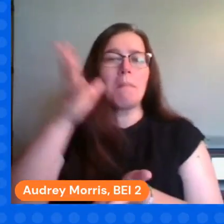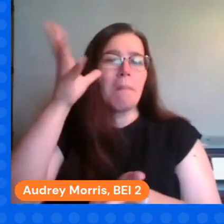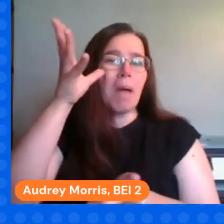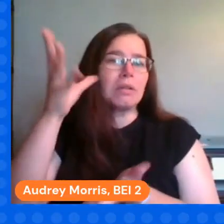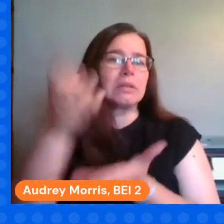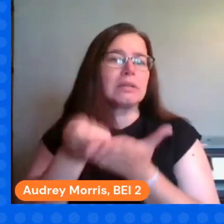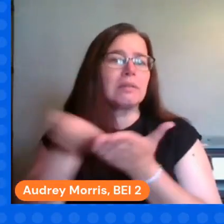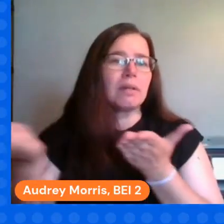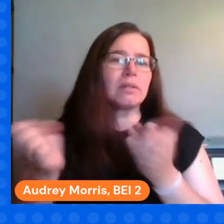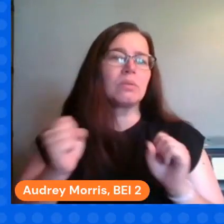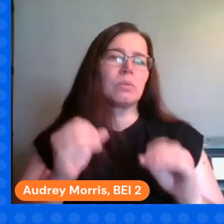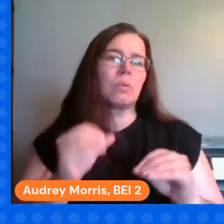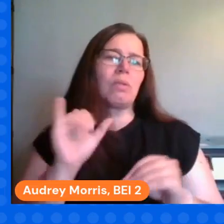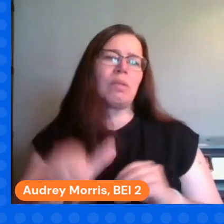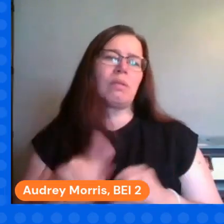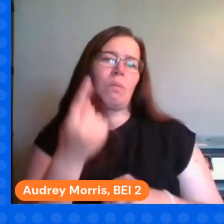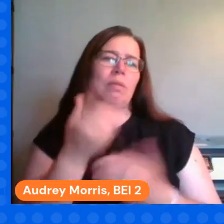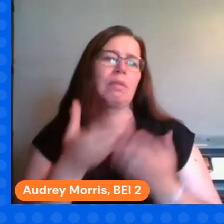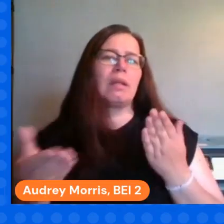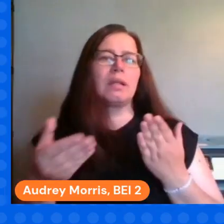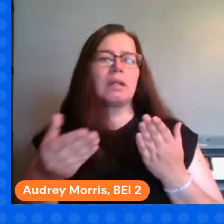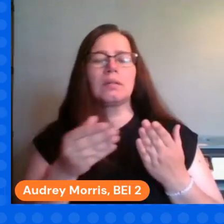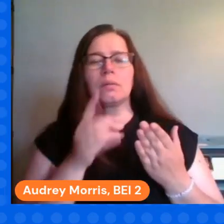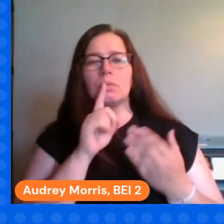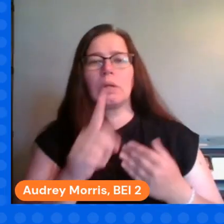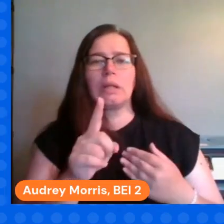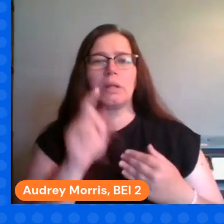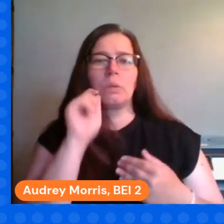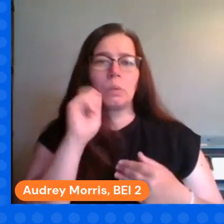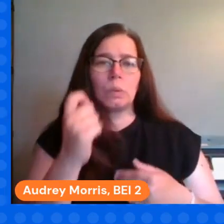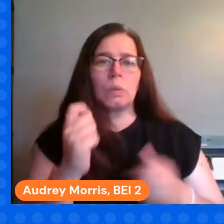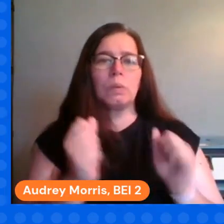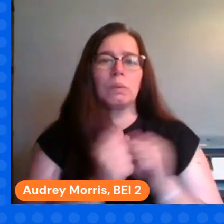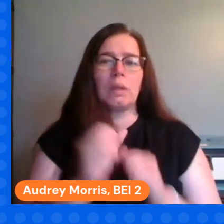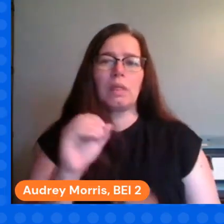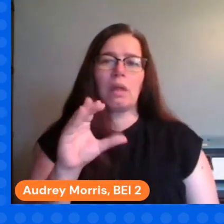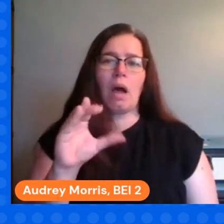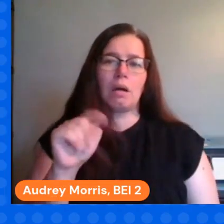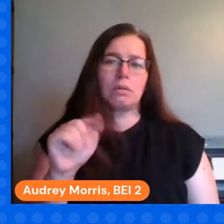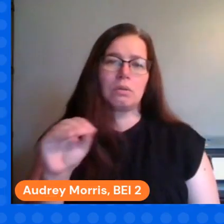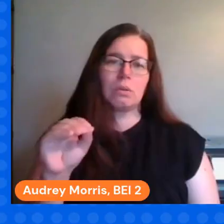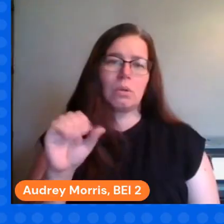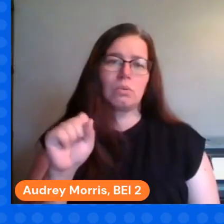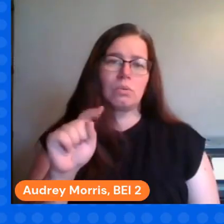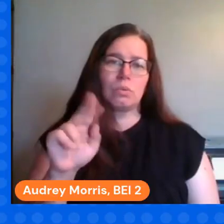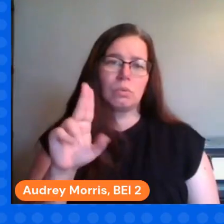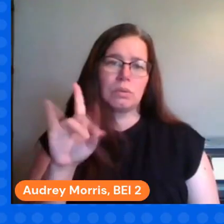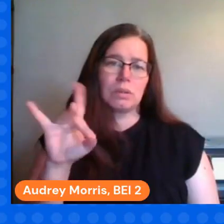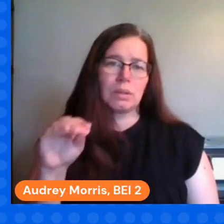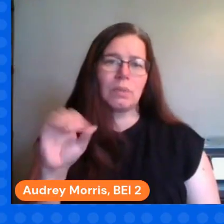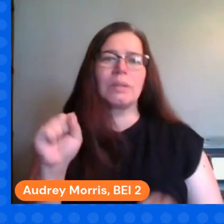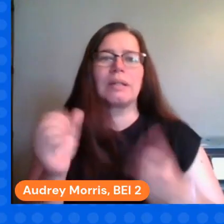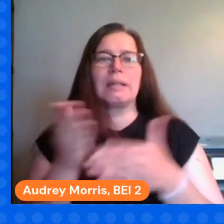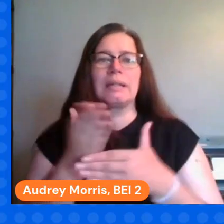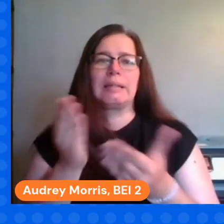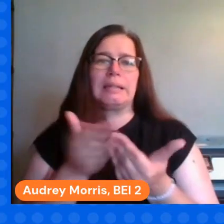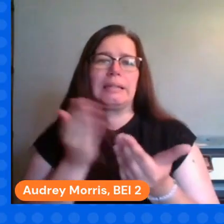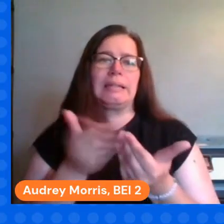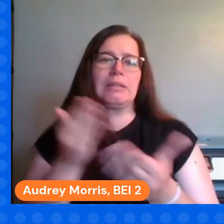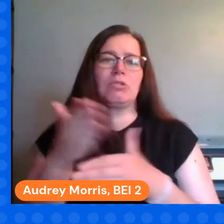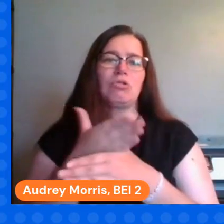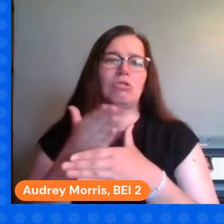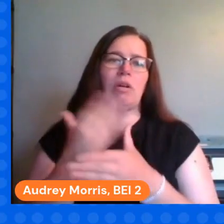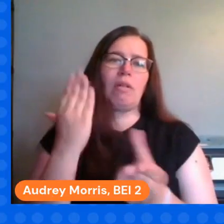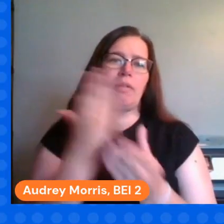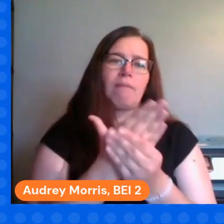one of the things that I think is pretty cool about OctoStudio, that you can easily share the file around and pick it up wherever you are.